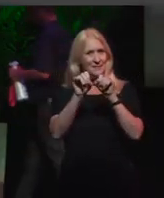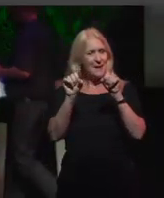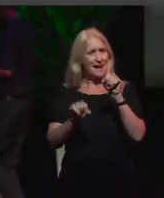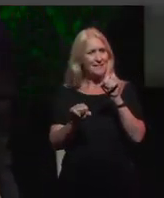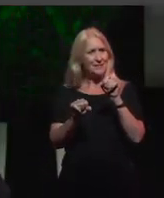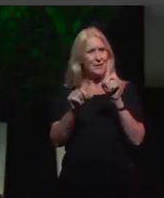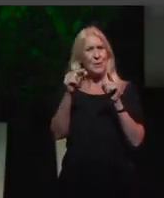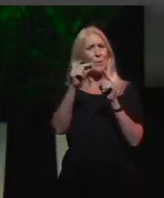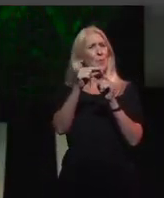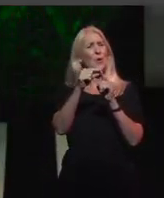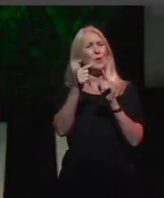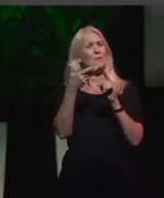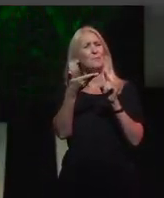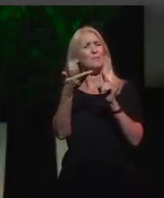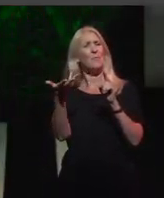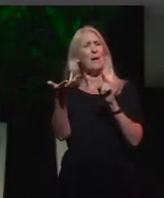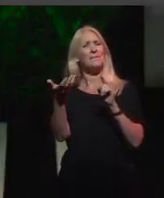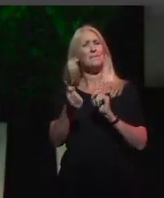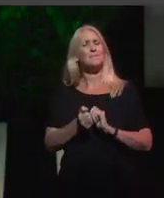would it be?